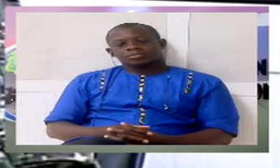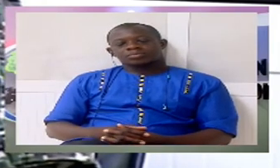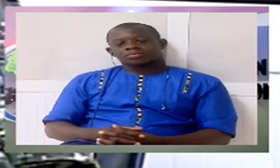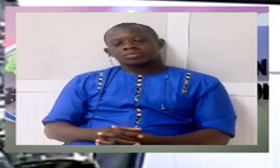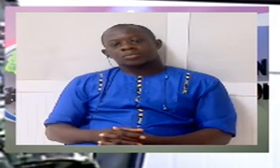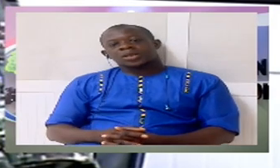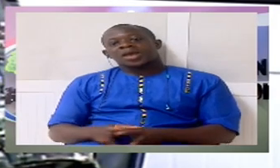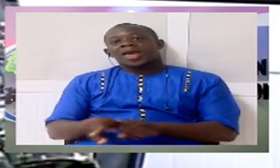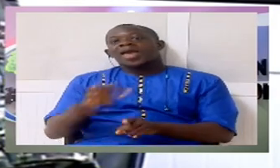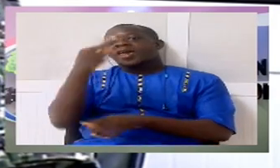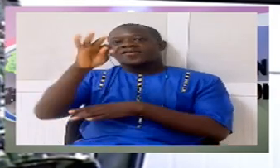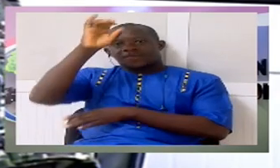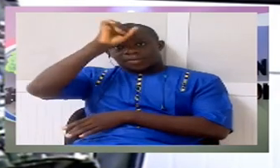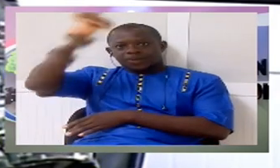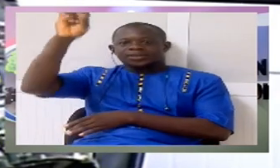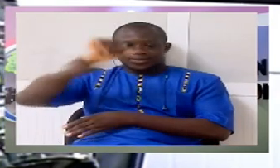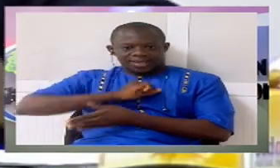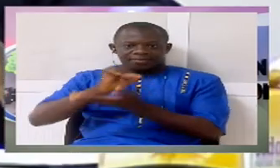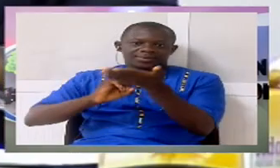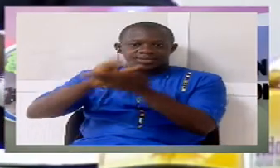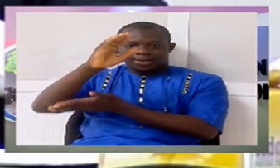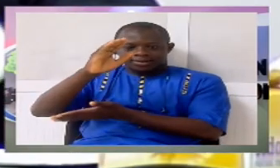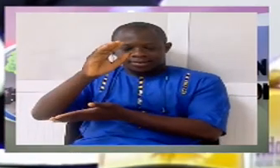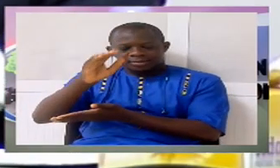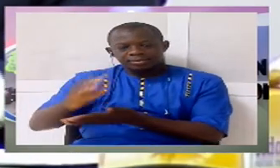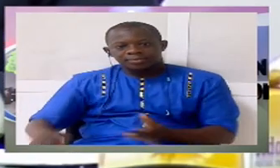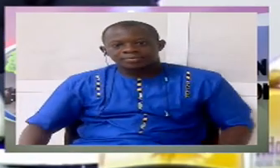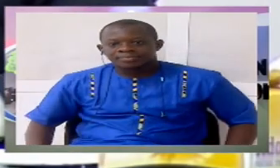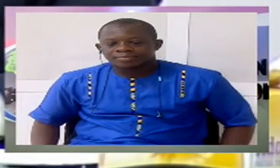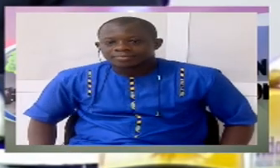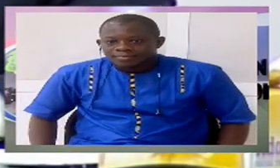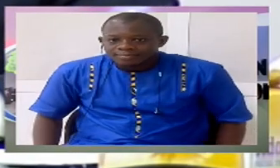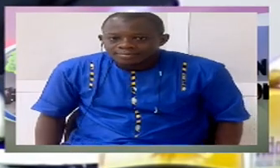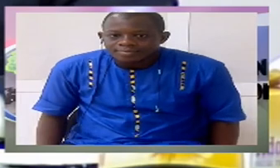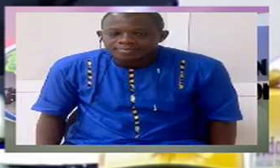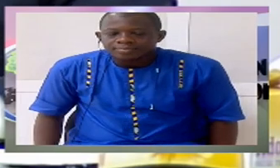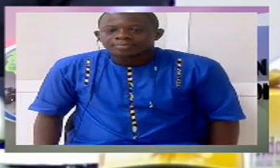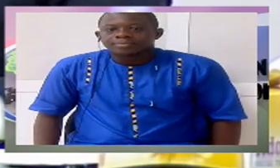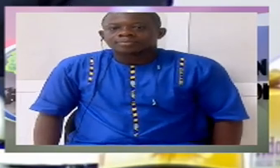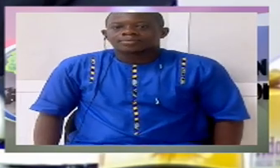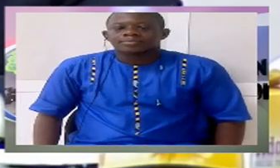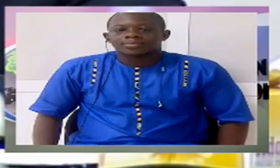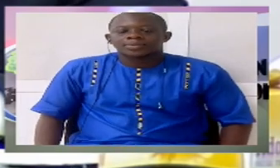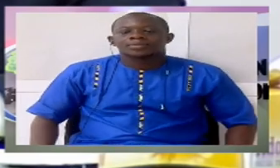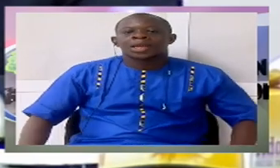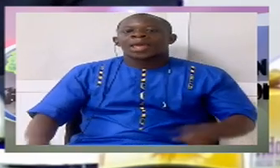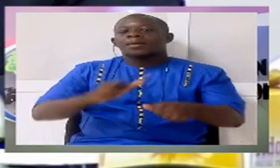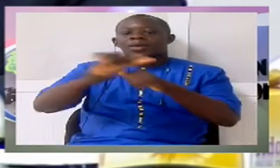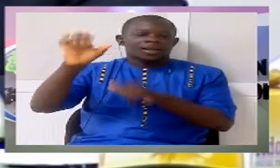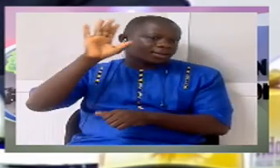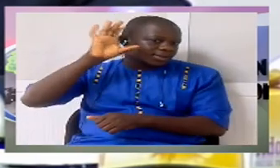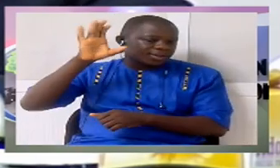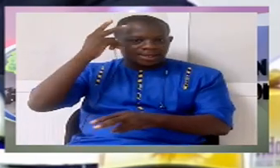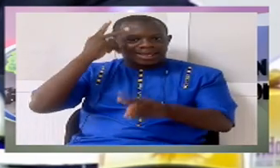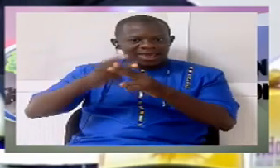Sine mom mo joxé order. Dedet. Listen carefully. You just told us that